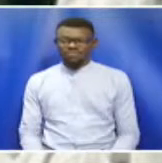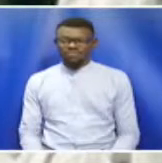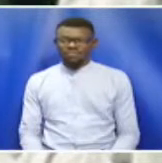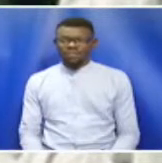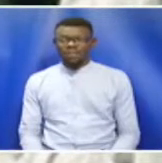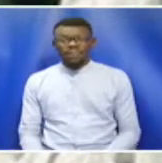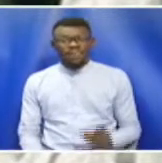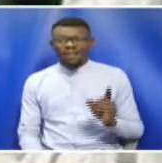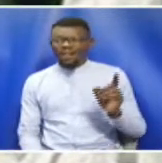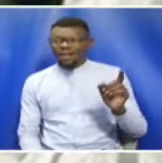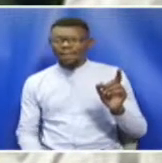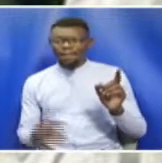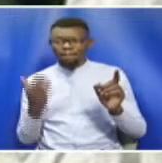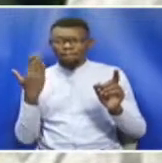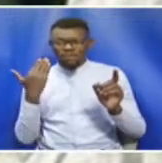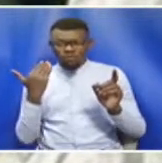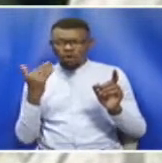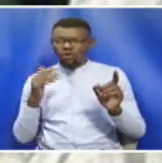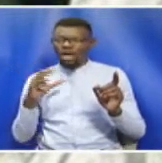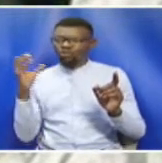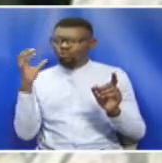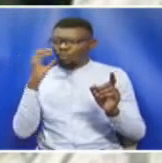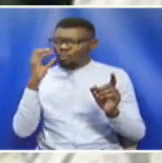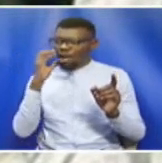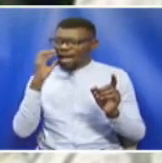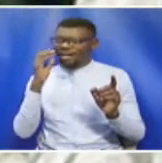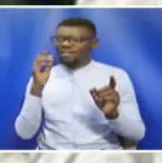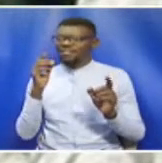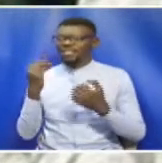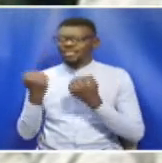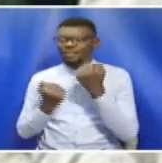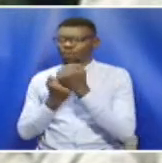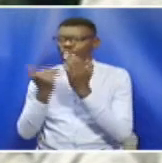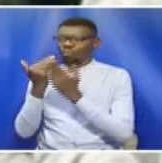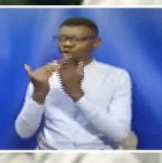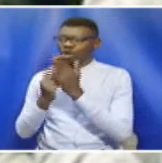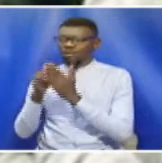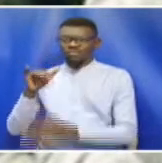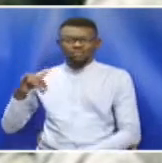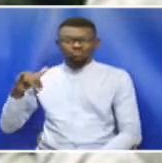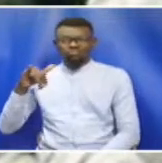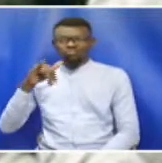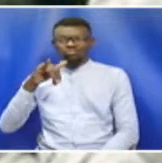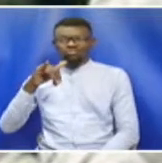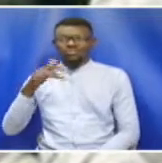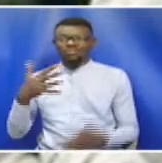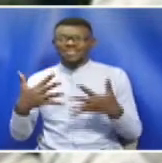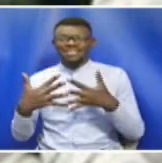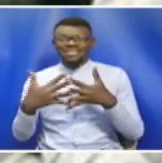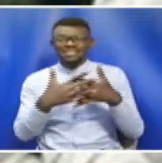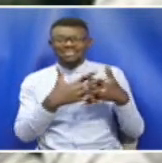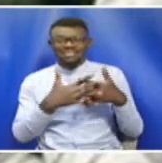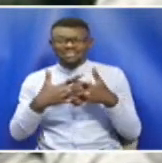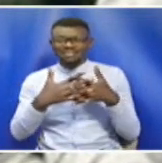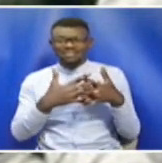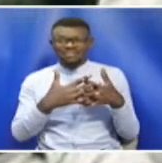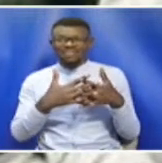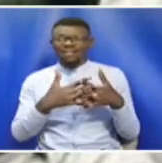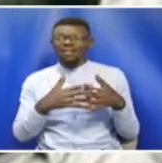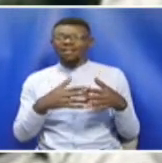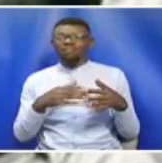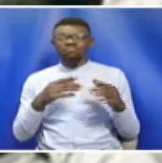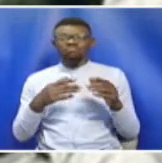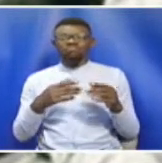Morara was a beneficiary of the Tom Mboya airlift program to the United States, and it is believed his assassination in